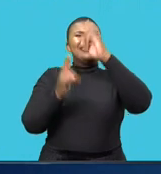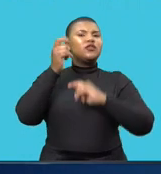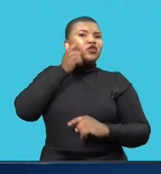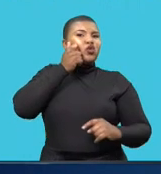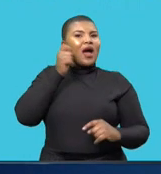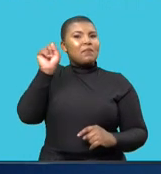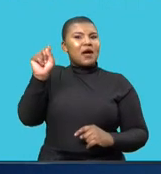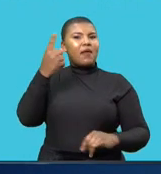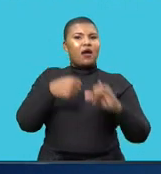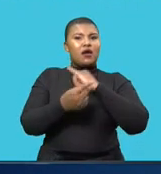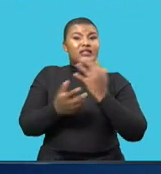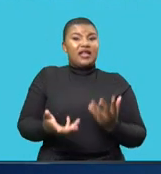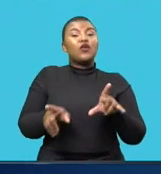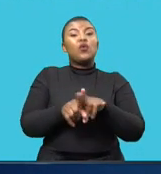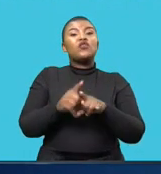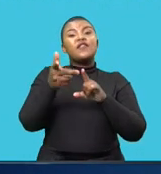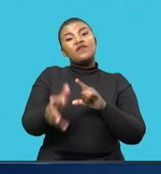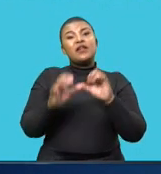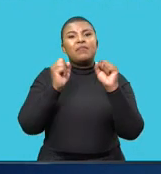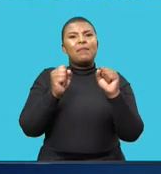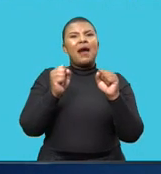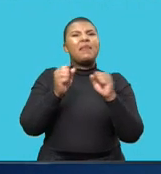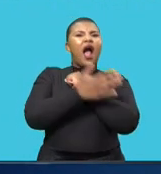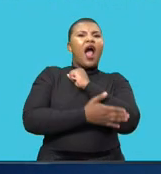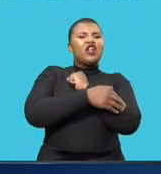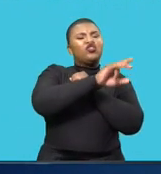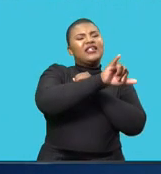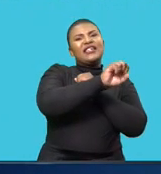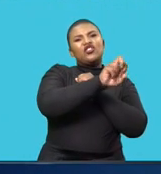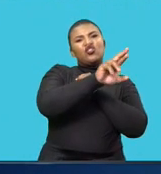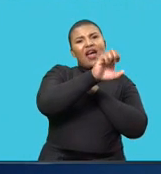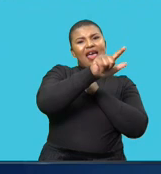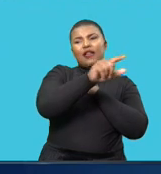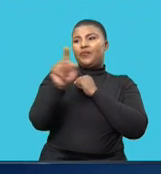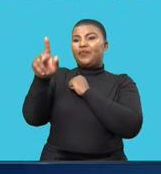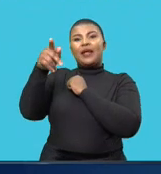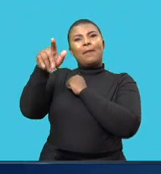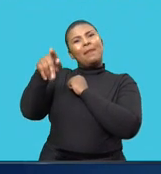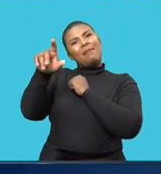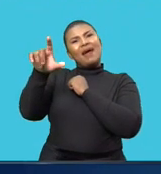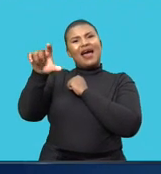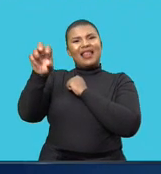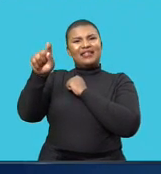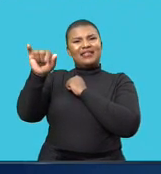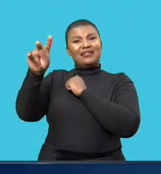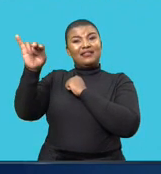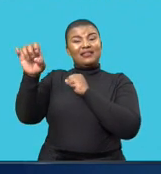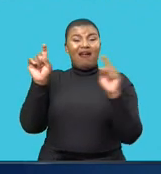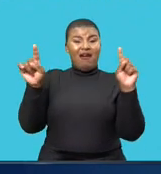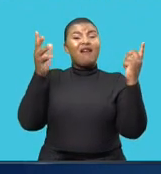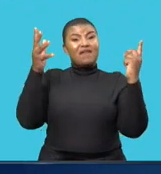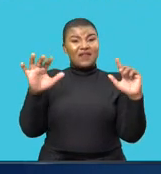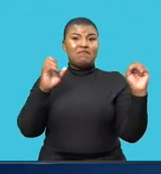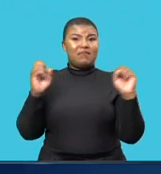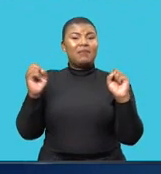Ntshona. You know, they also spoke about the issue of Israel and Palestine. They also did give their take on just a number